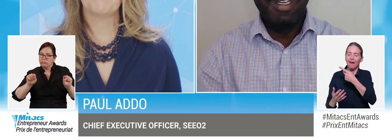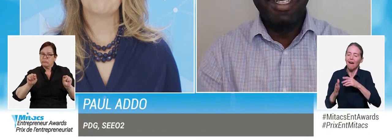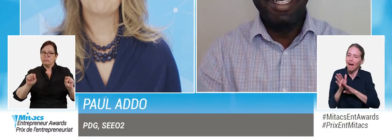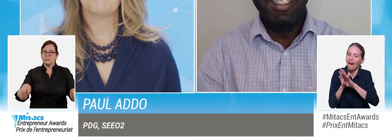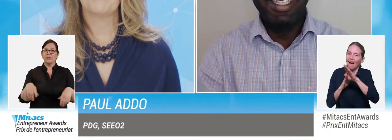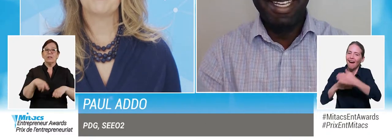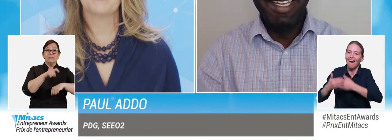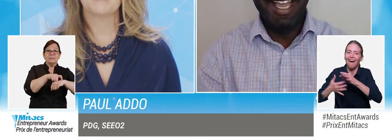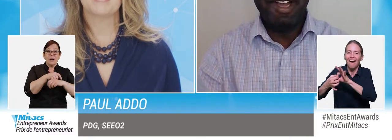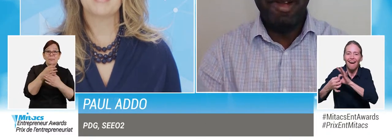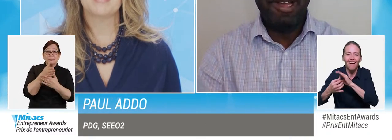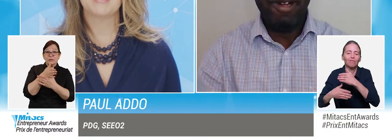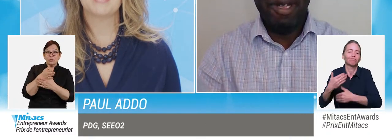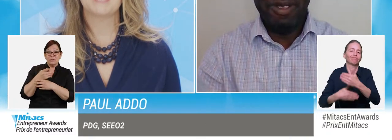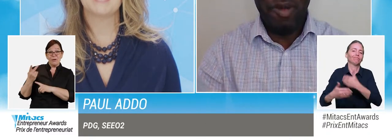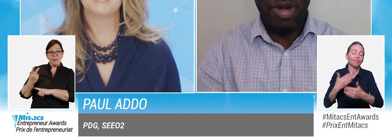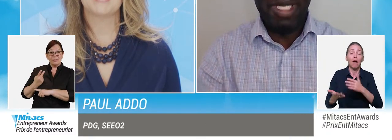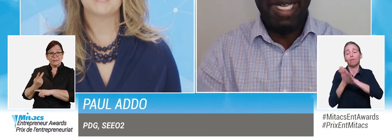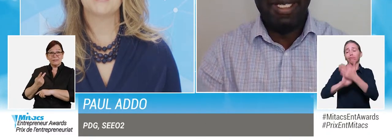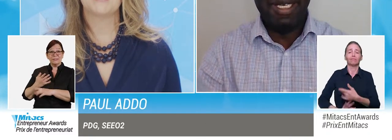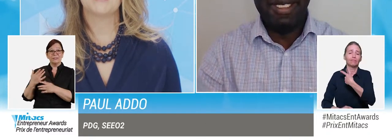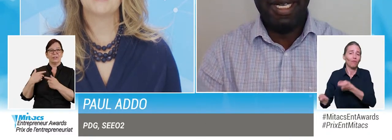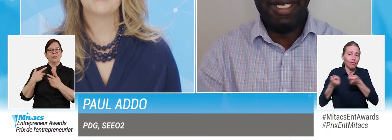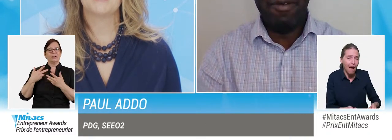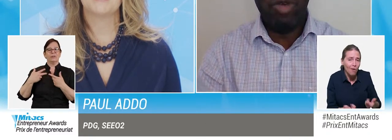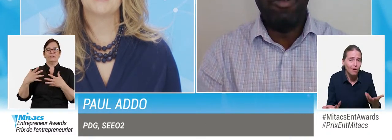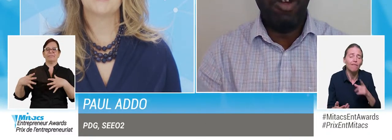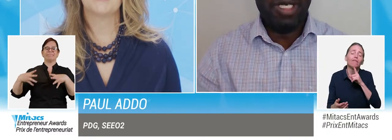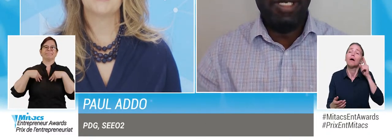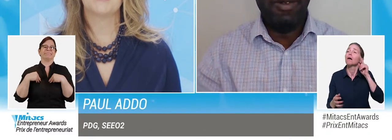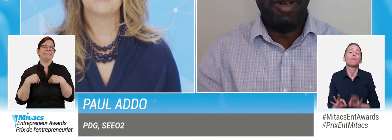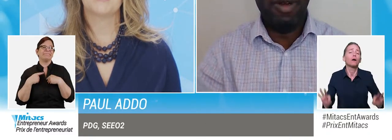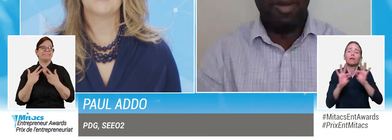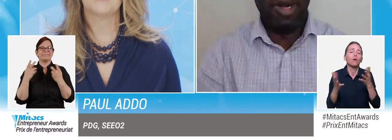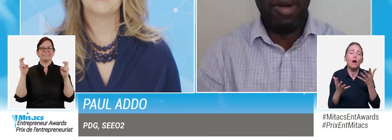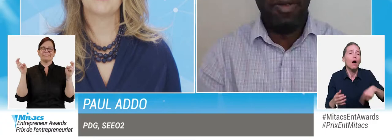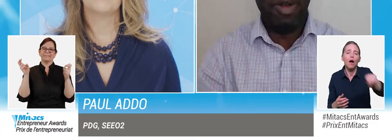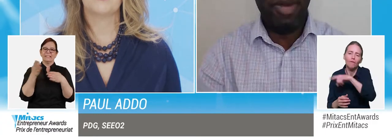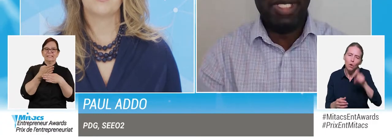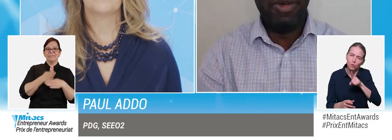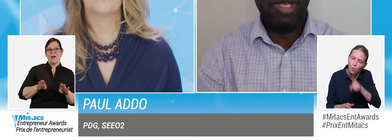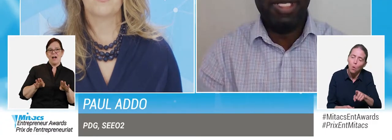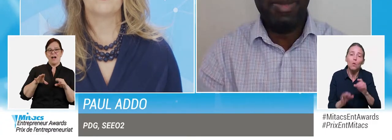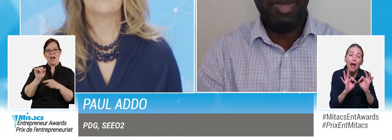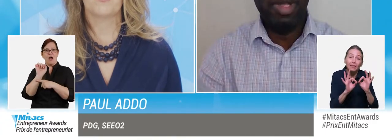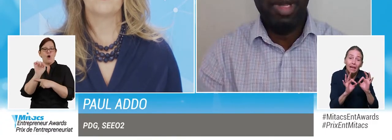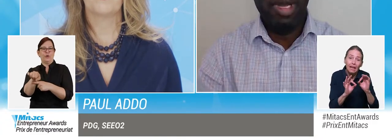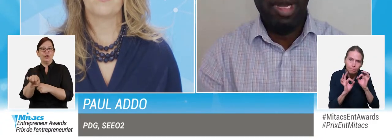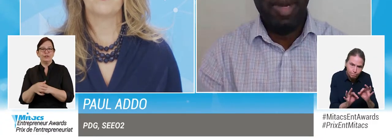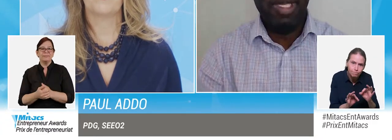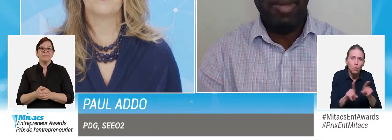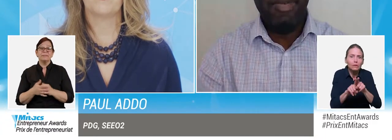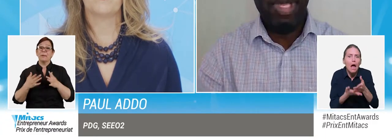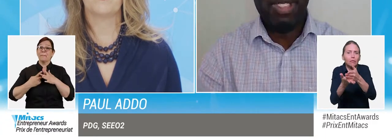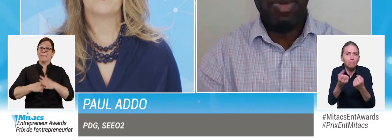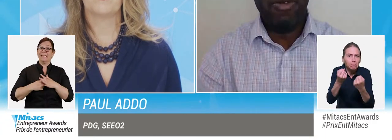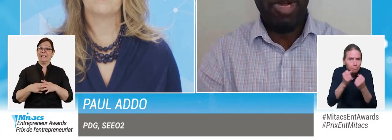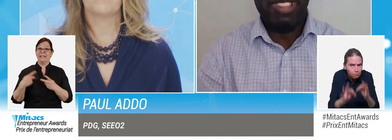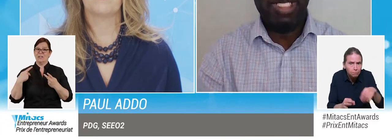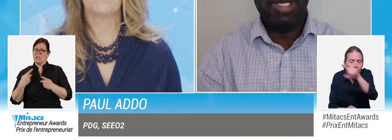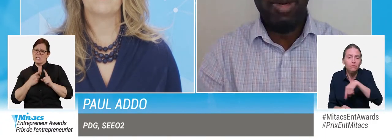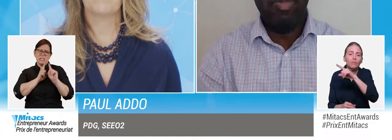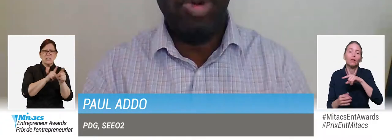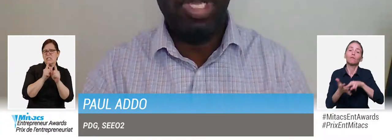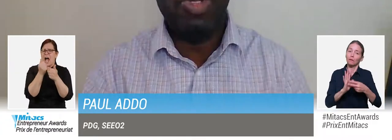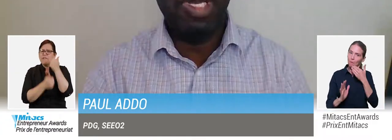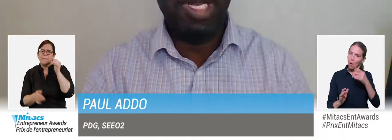Yeah, yeah. I can only talk about the things that have worked for us, you know, for the past 3 years. I think the biggest one